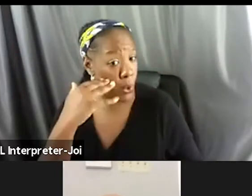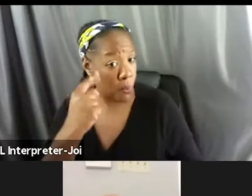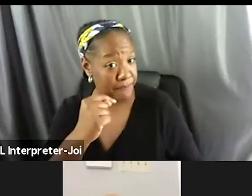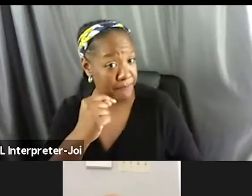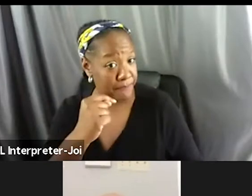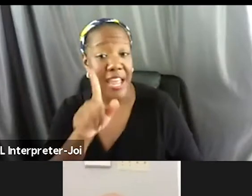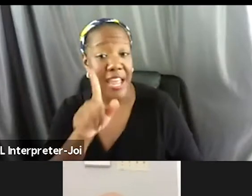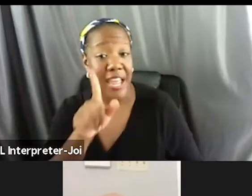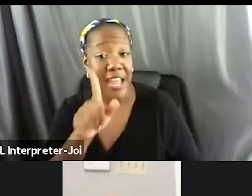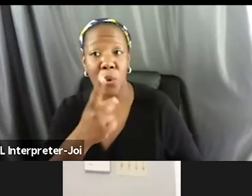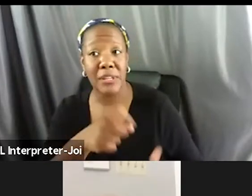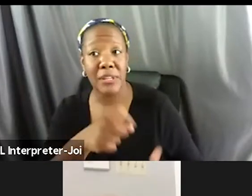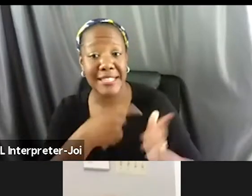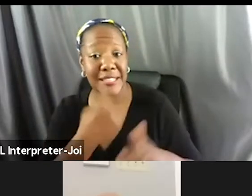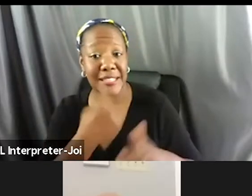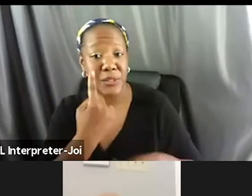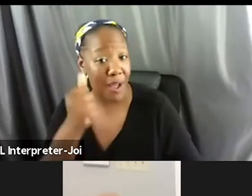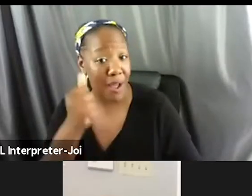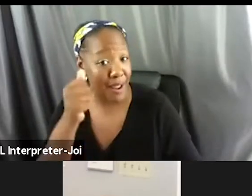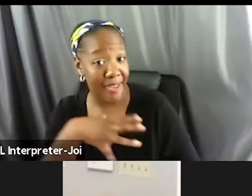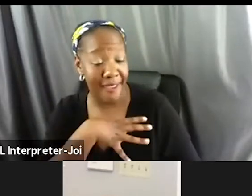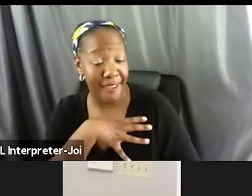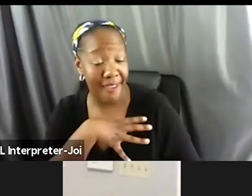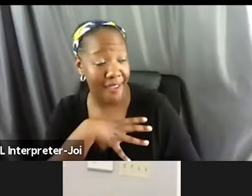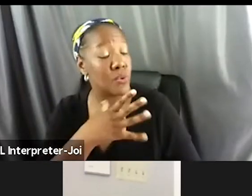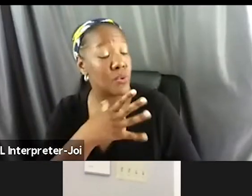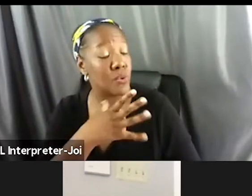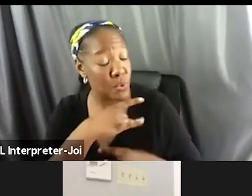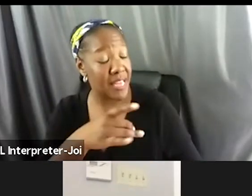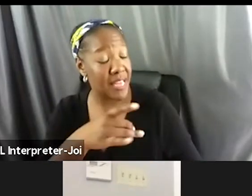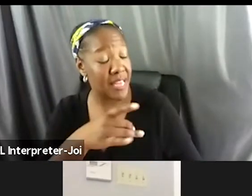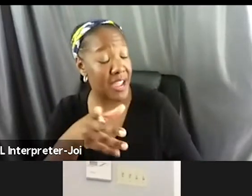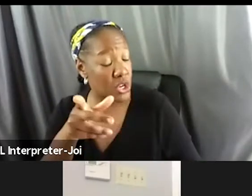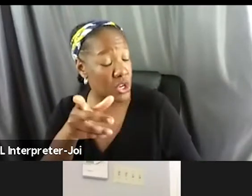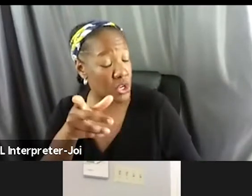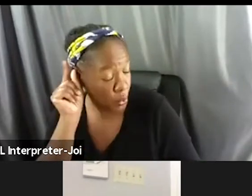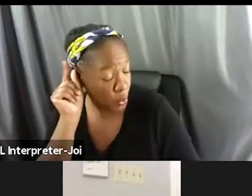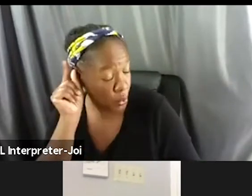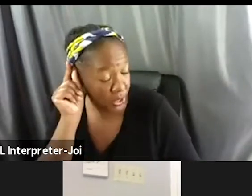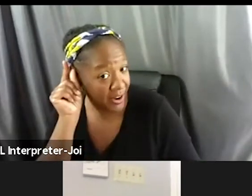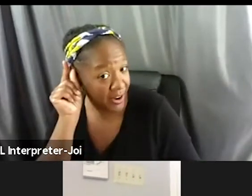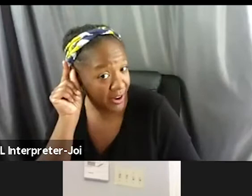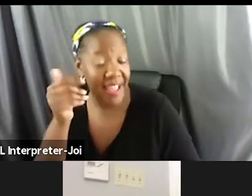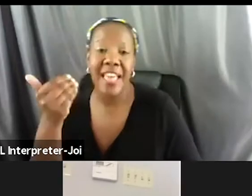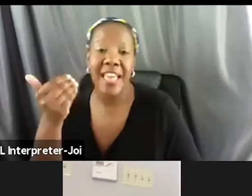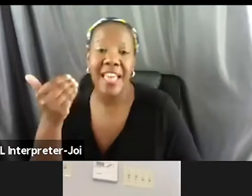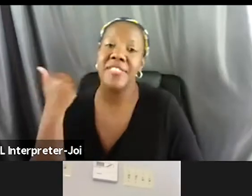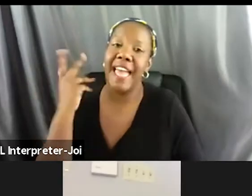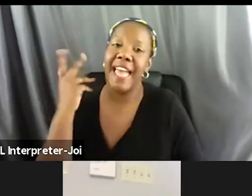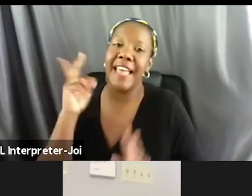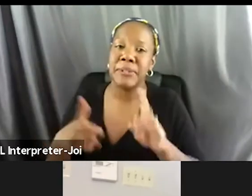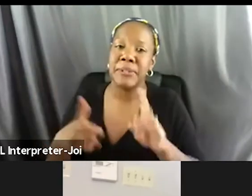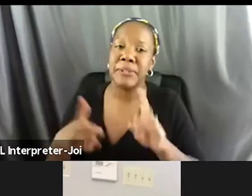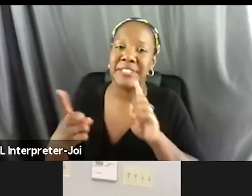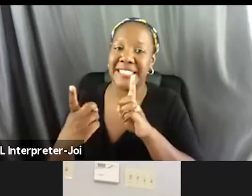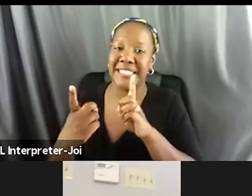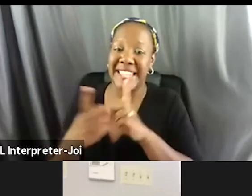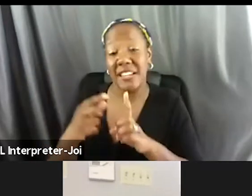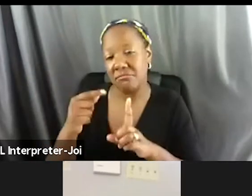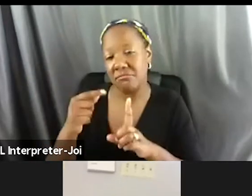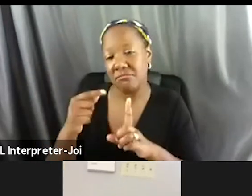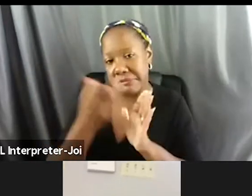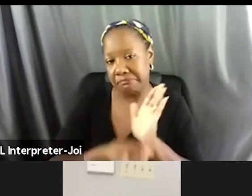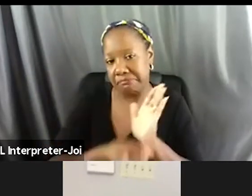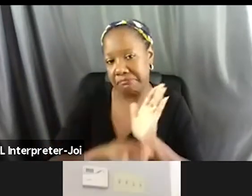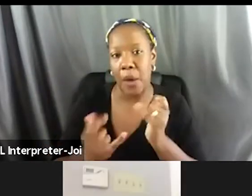man who likes short hair. And the last person that I was seeing, he's deceased now, but he was bald. So I